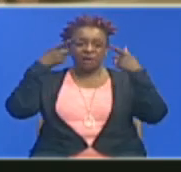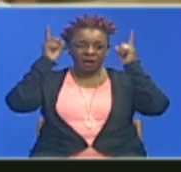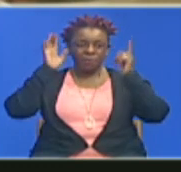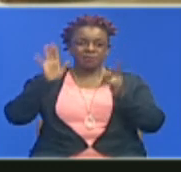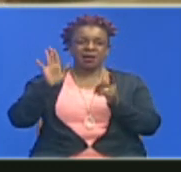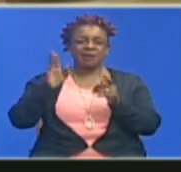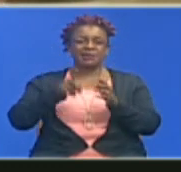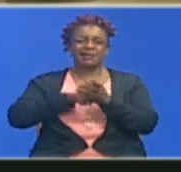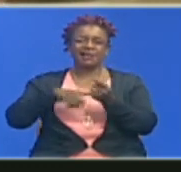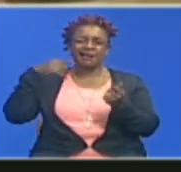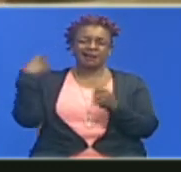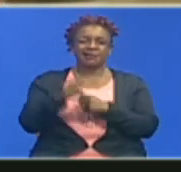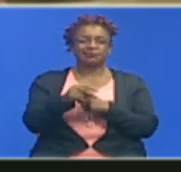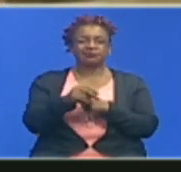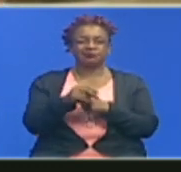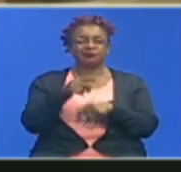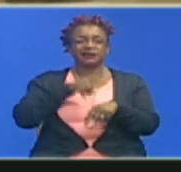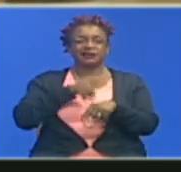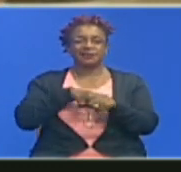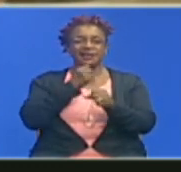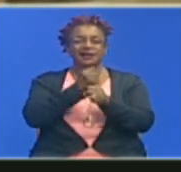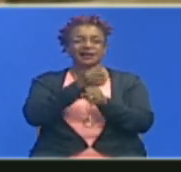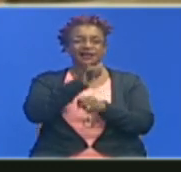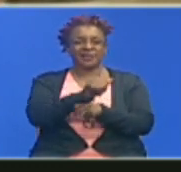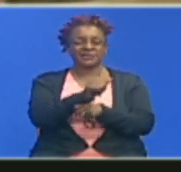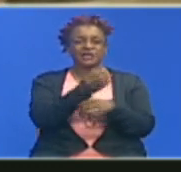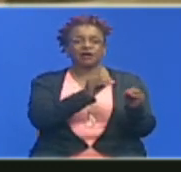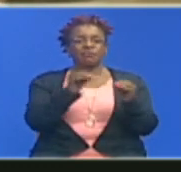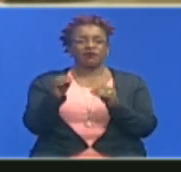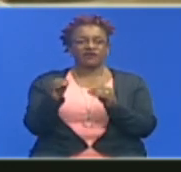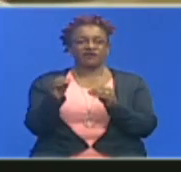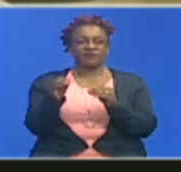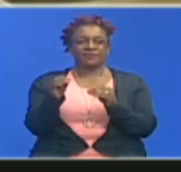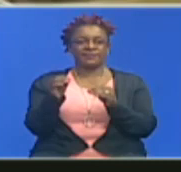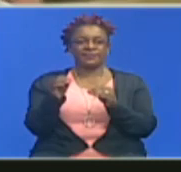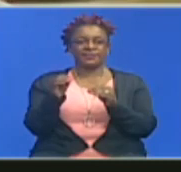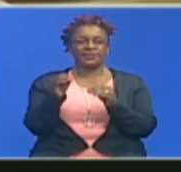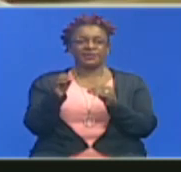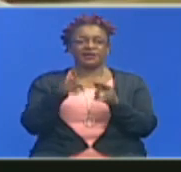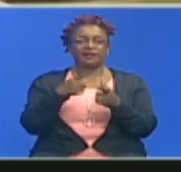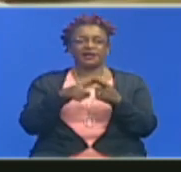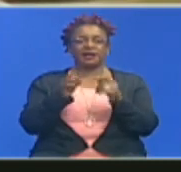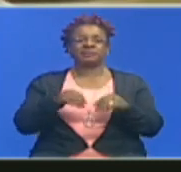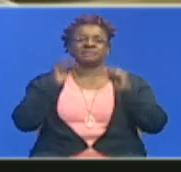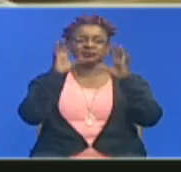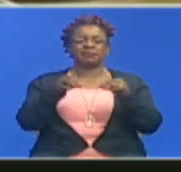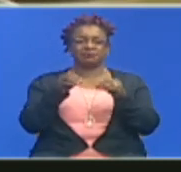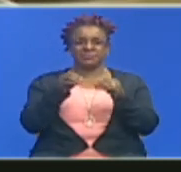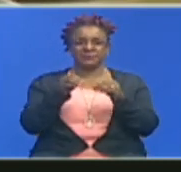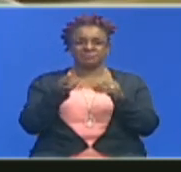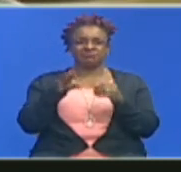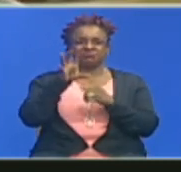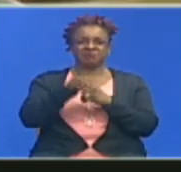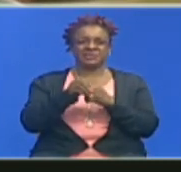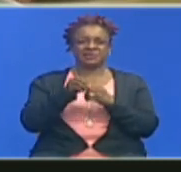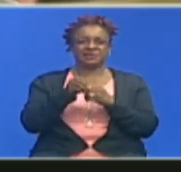Akaanza kuipigia. Kuipiga kasonga. Alafu kufika mbele na morokia naanza kumuma. Hao mimi